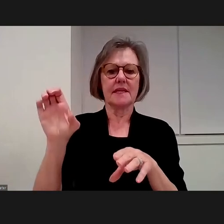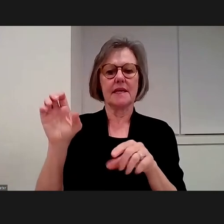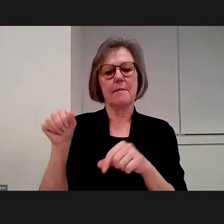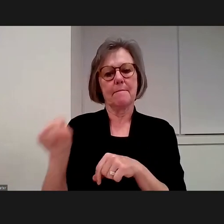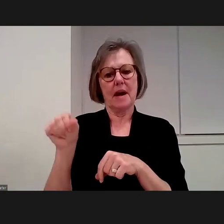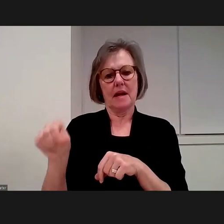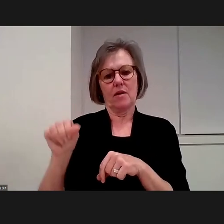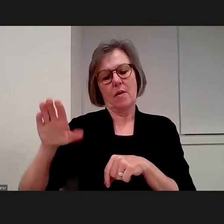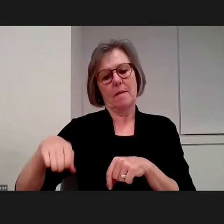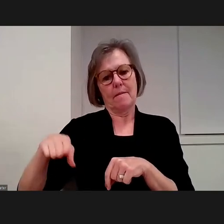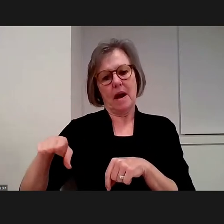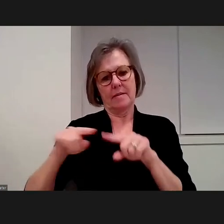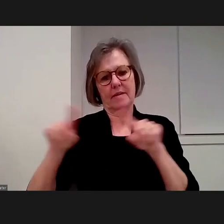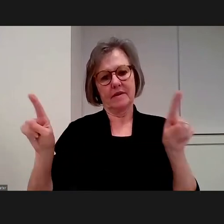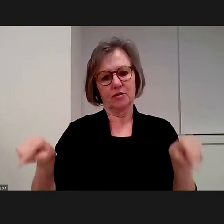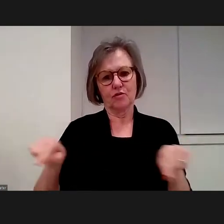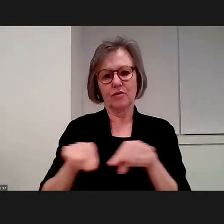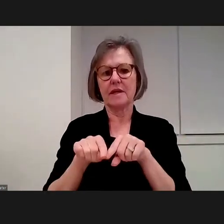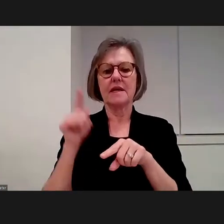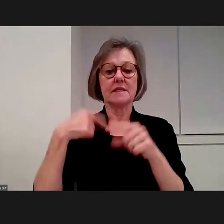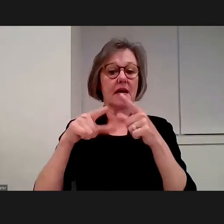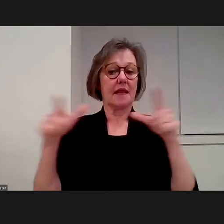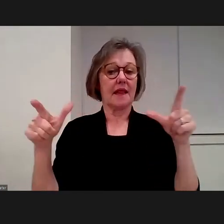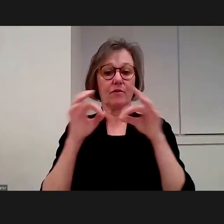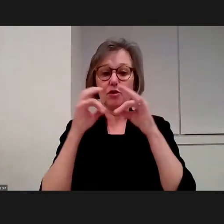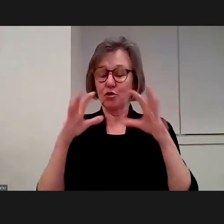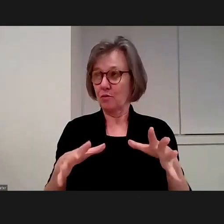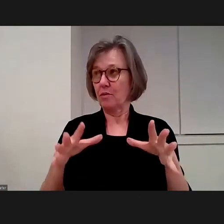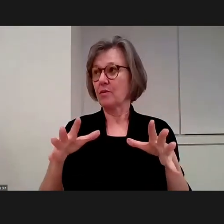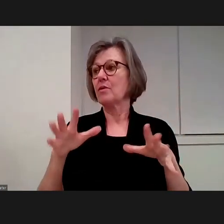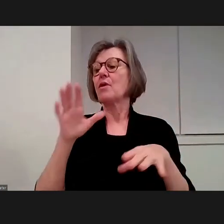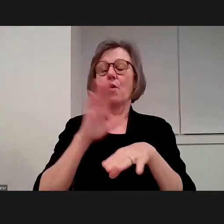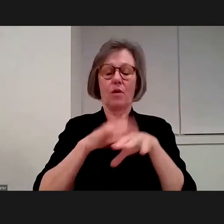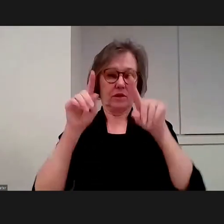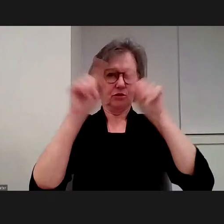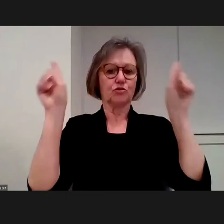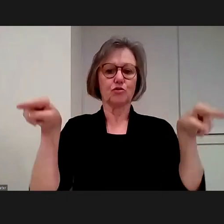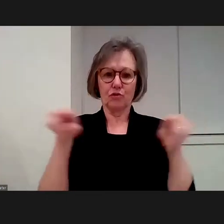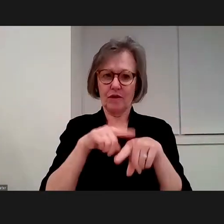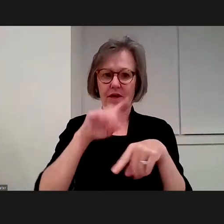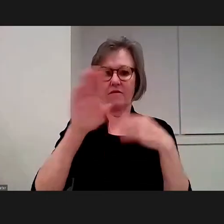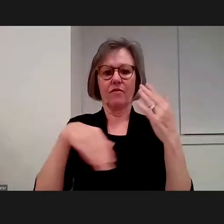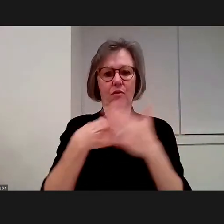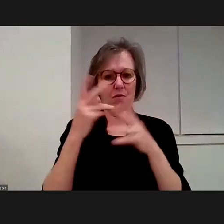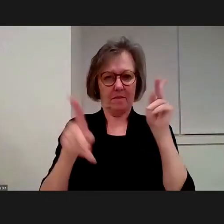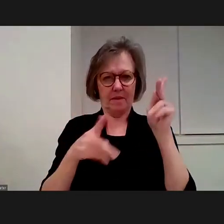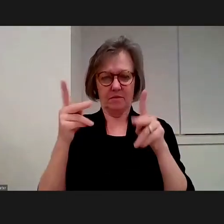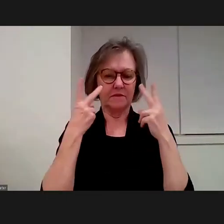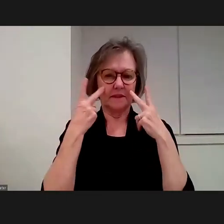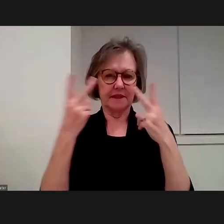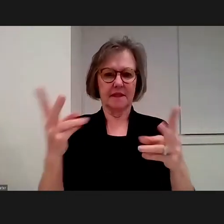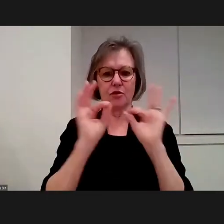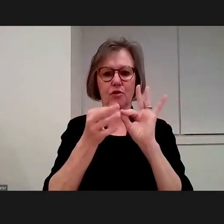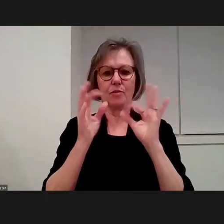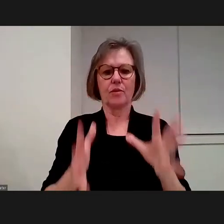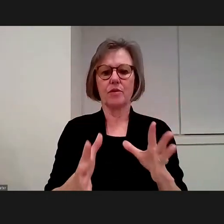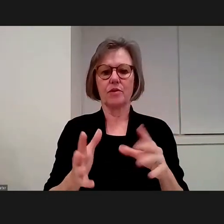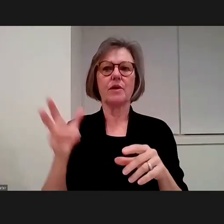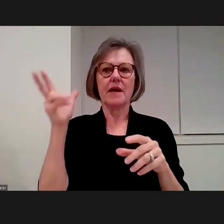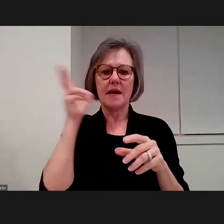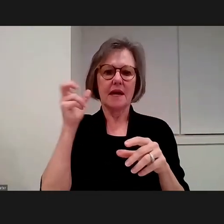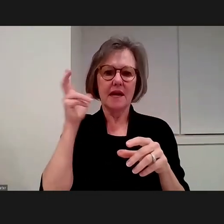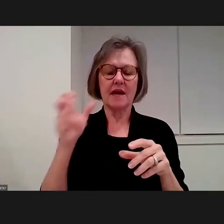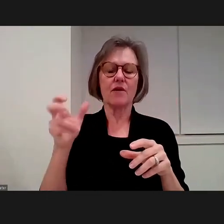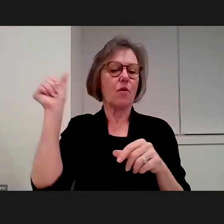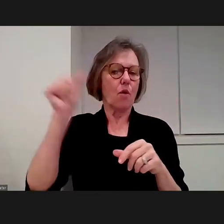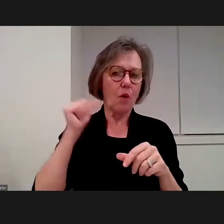of the screen. Sign language interpreters will appear on the screen for all attendees. To hear the translated